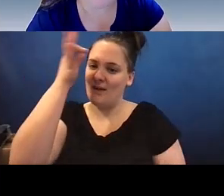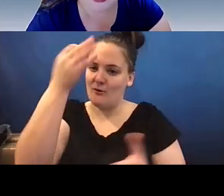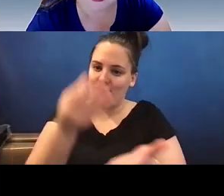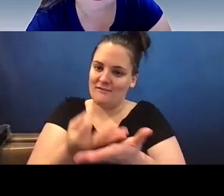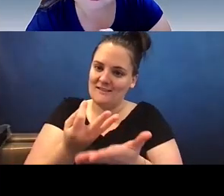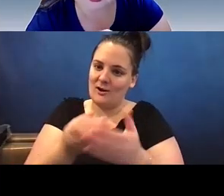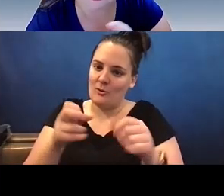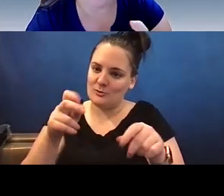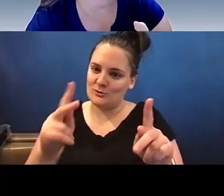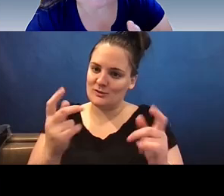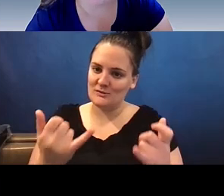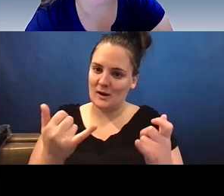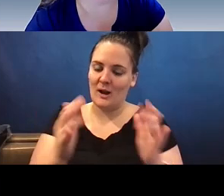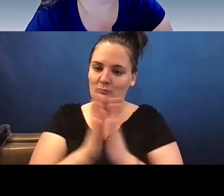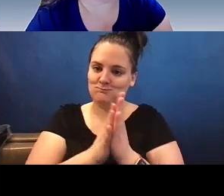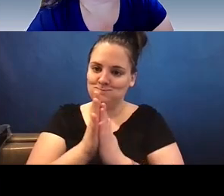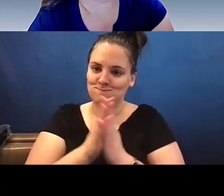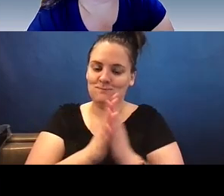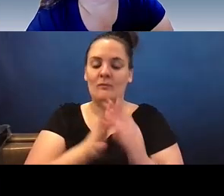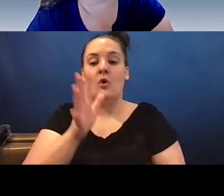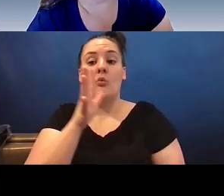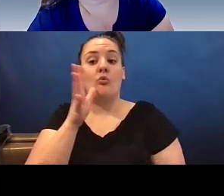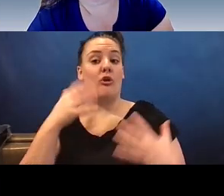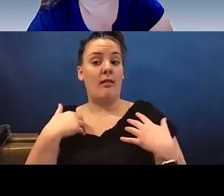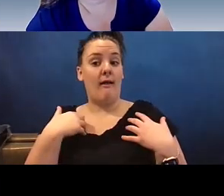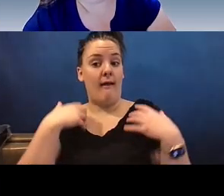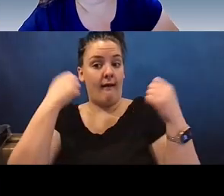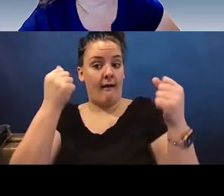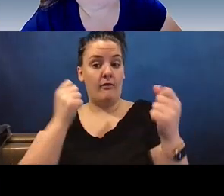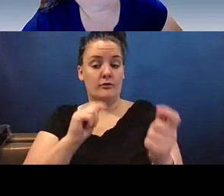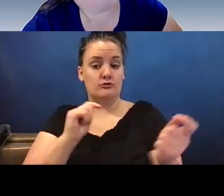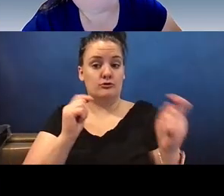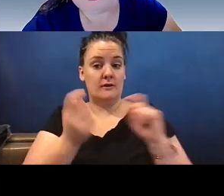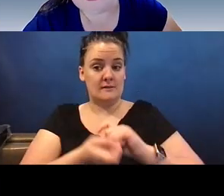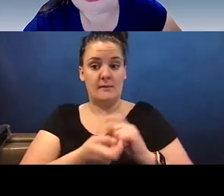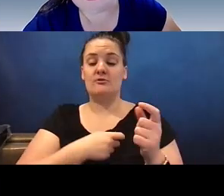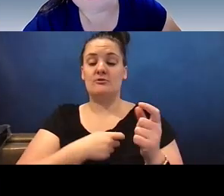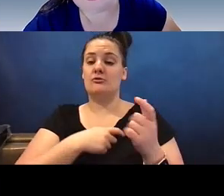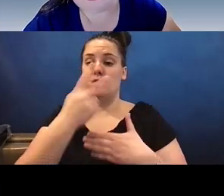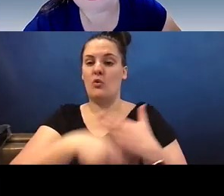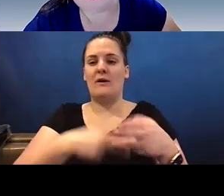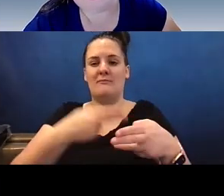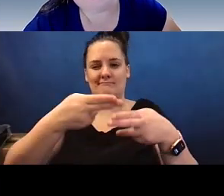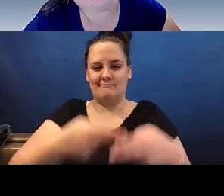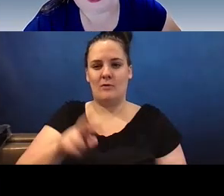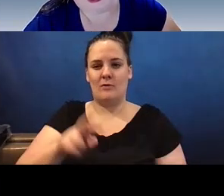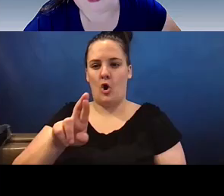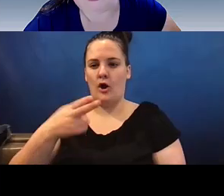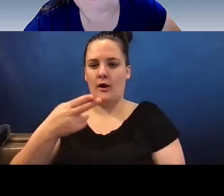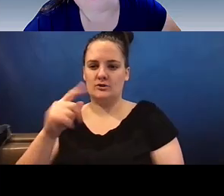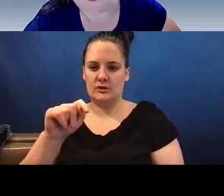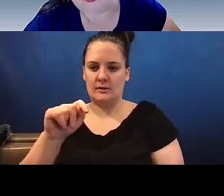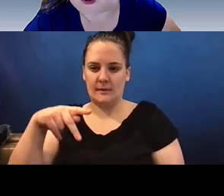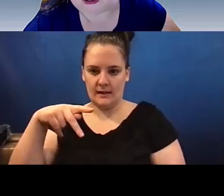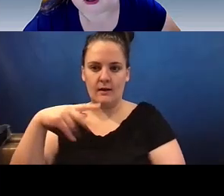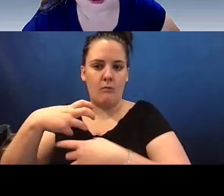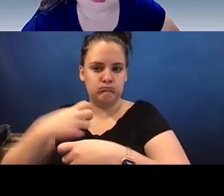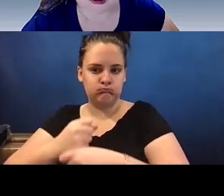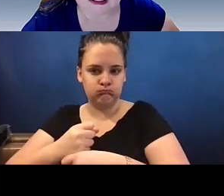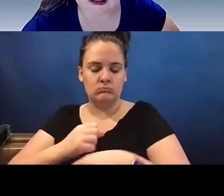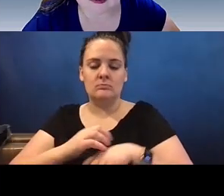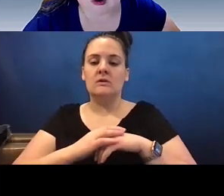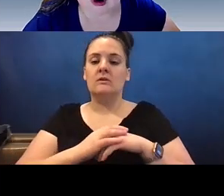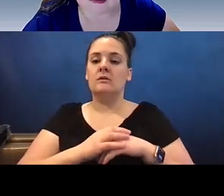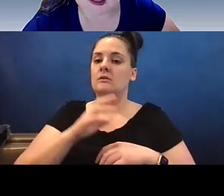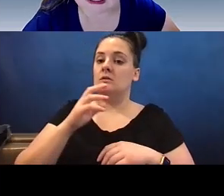Our Rural Health Transformation Program, or RHTP. This is one of the